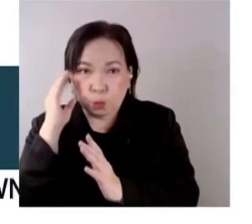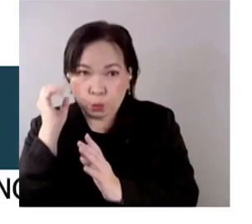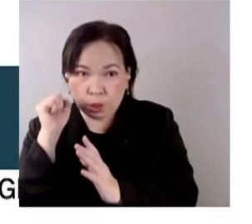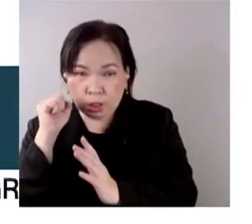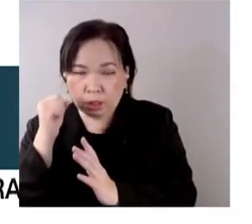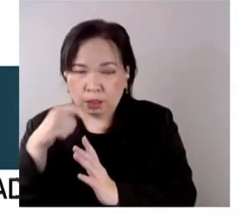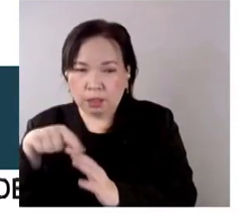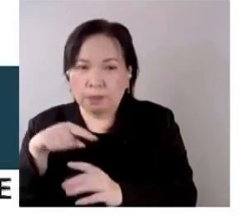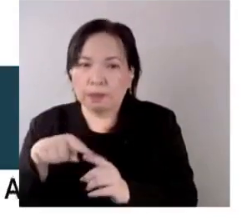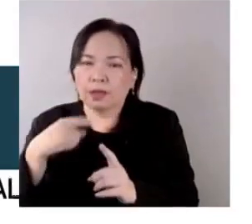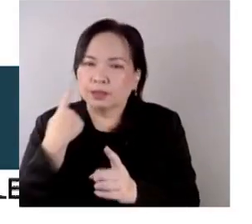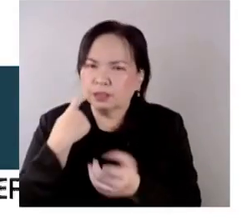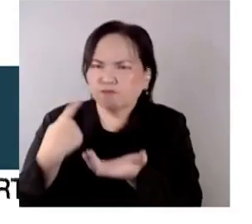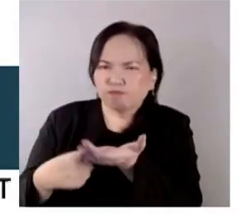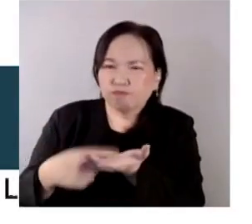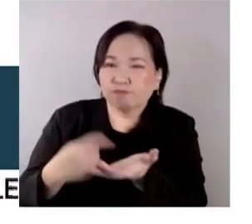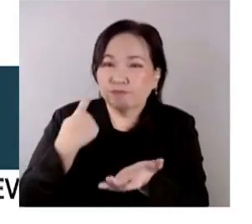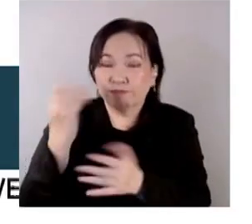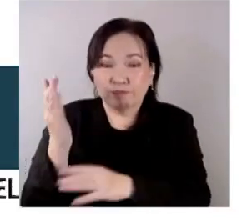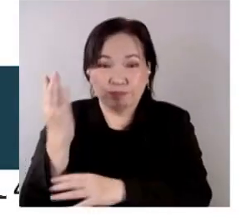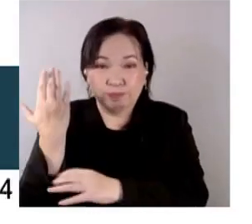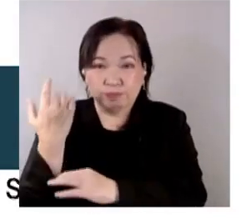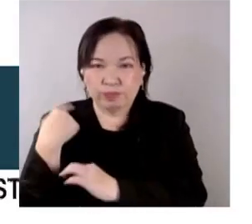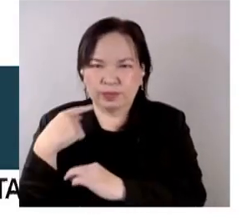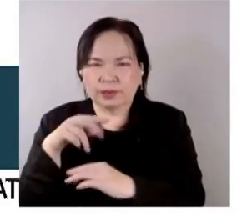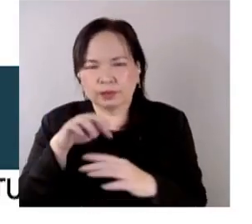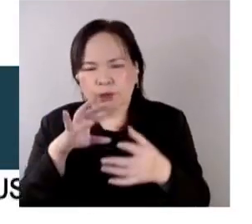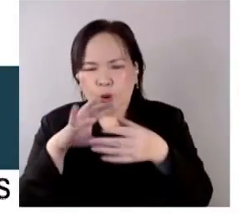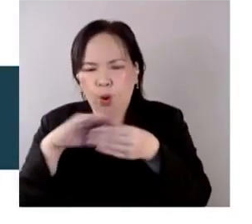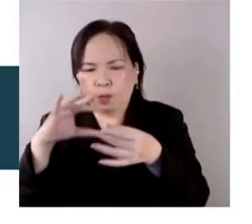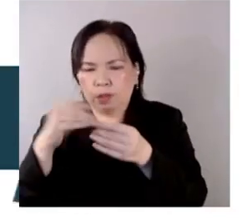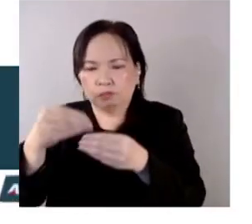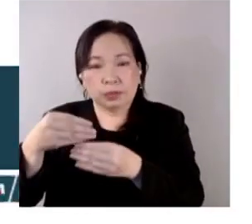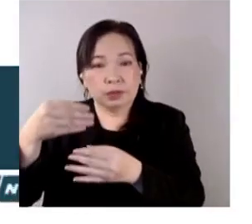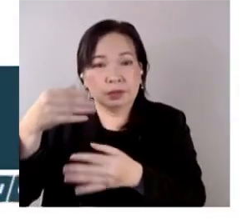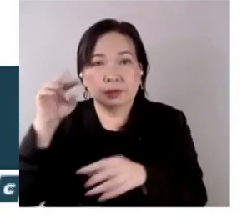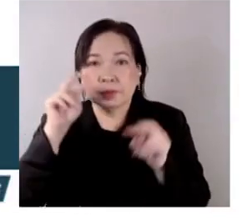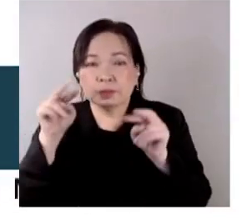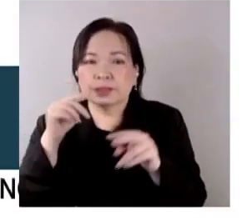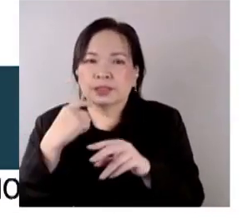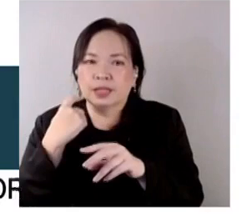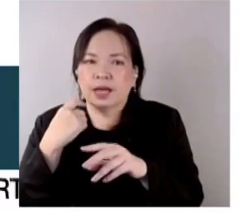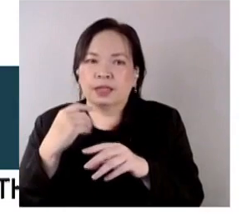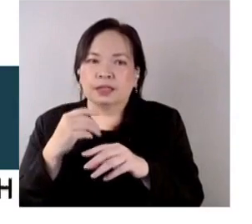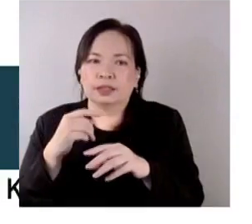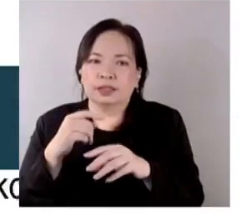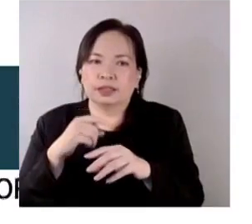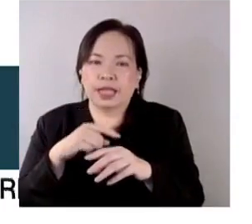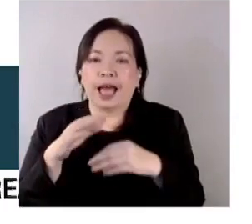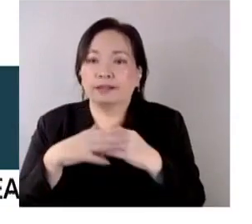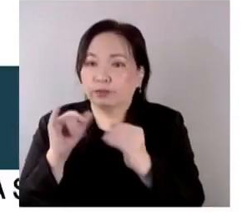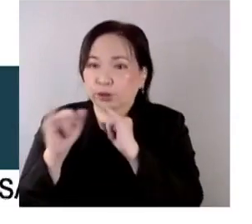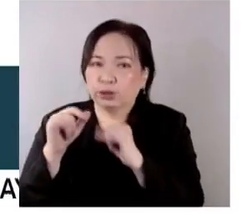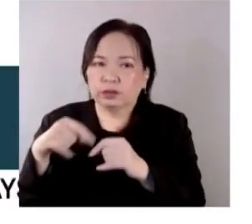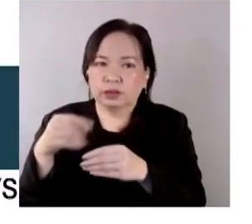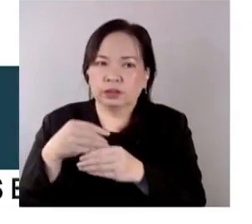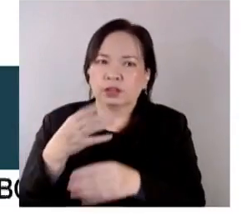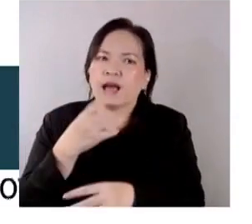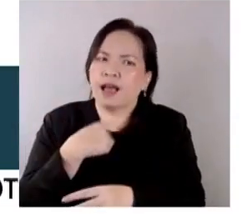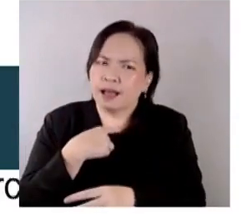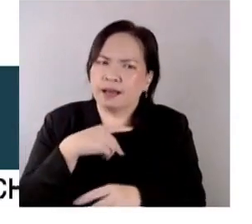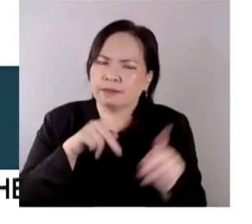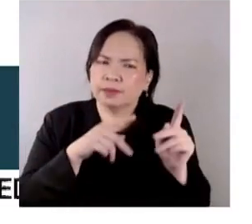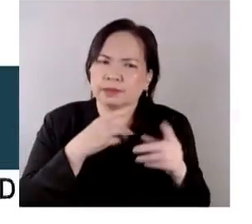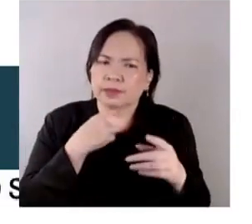were talking, or as we were reading the comments of our viewers at that after our interview, Professor,